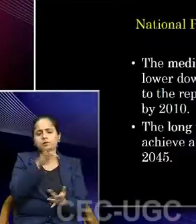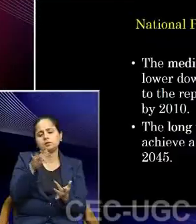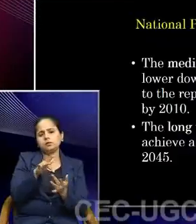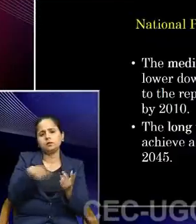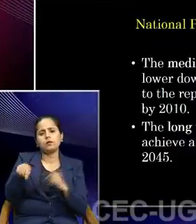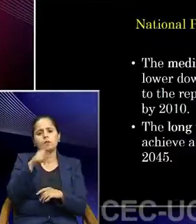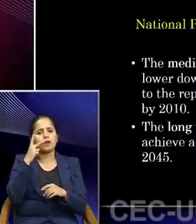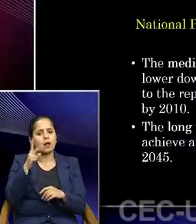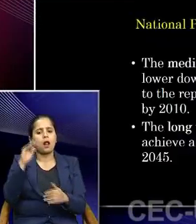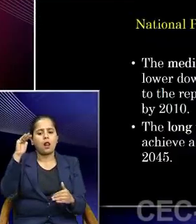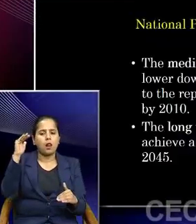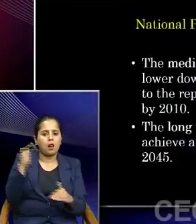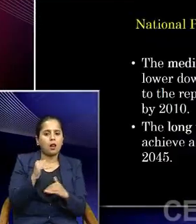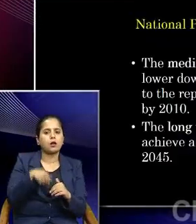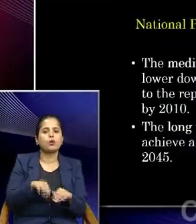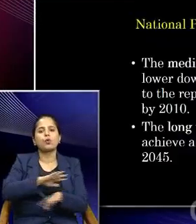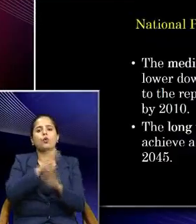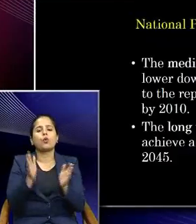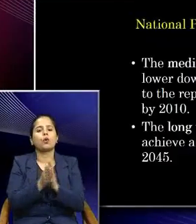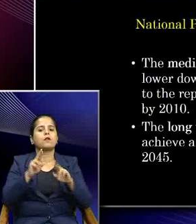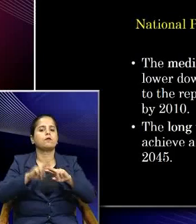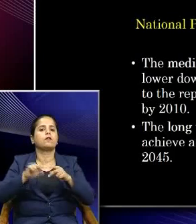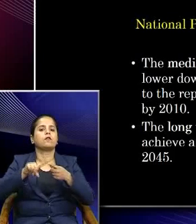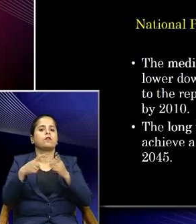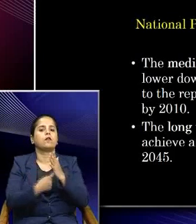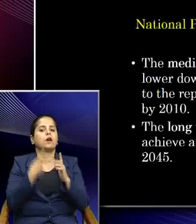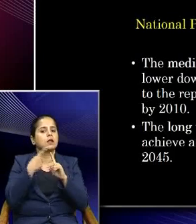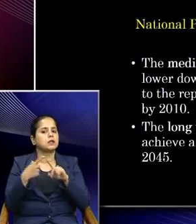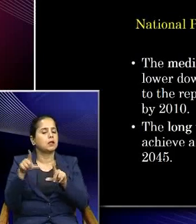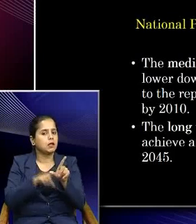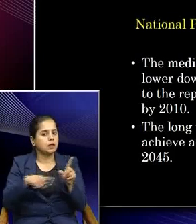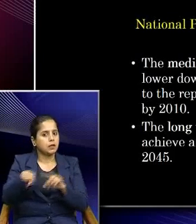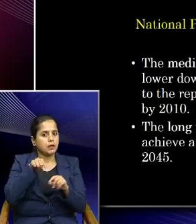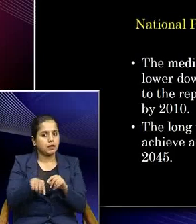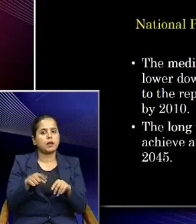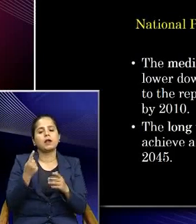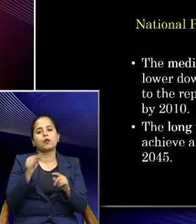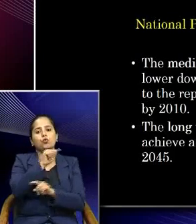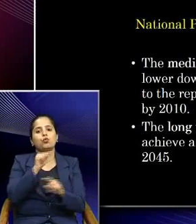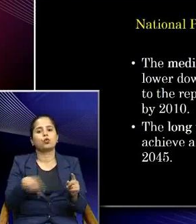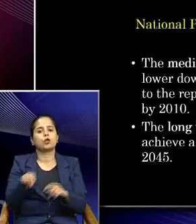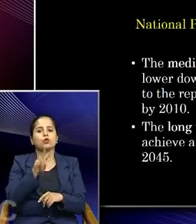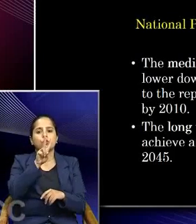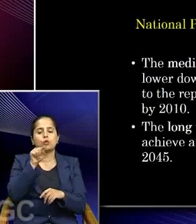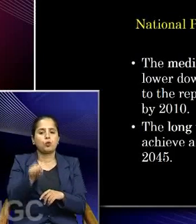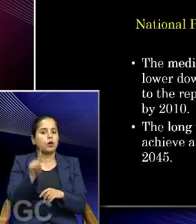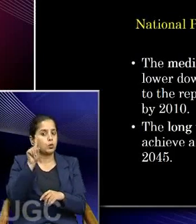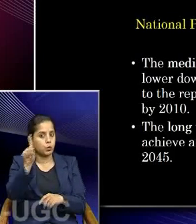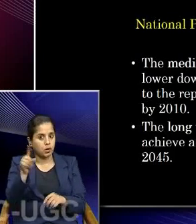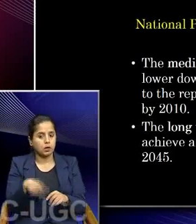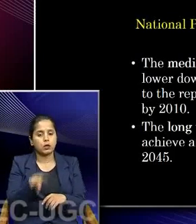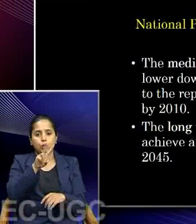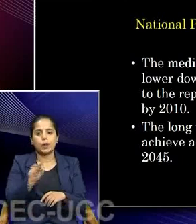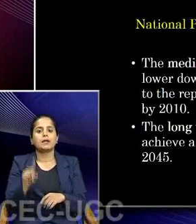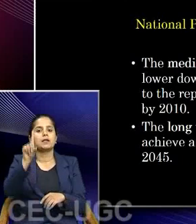is to lower down the total fertility rate to the replacement level, that is 2.1 by